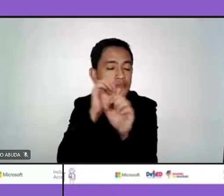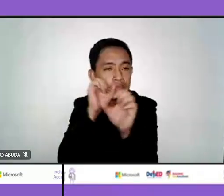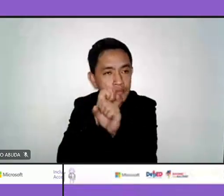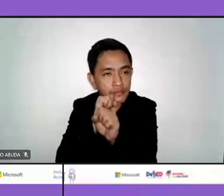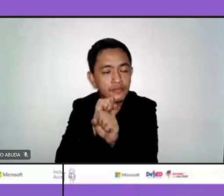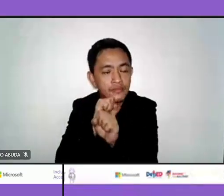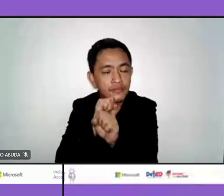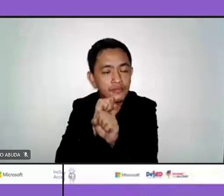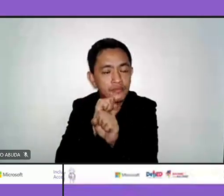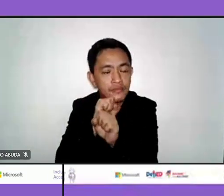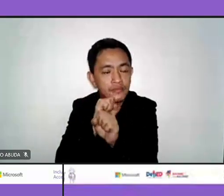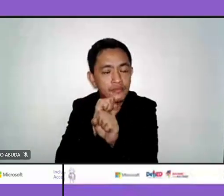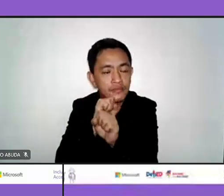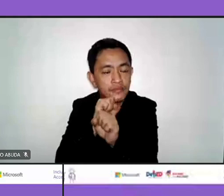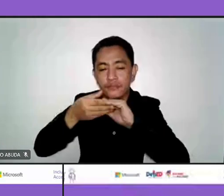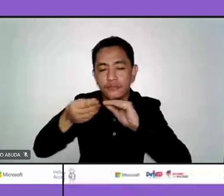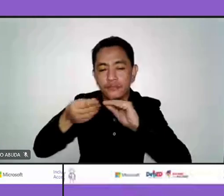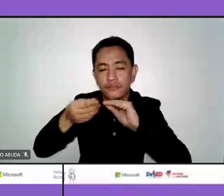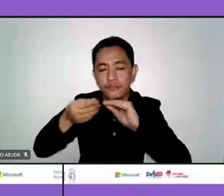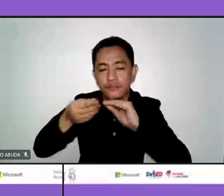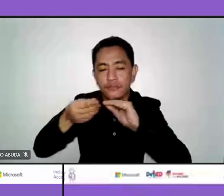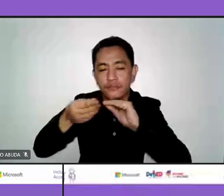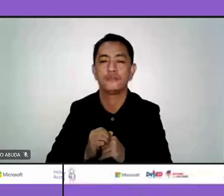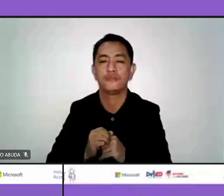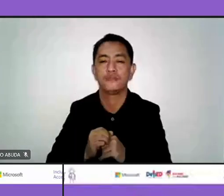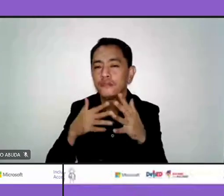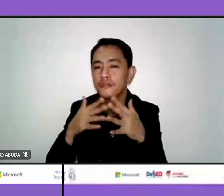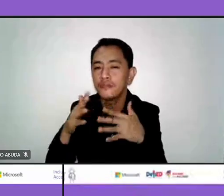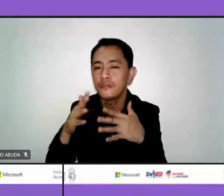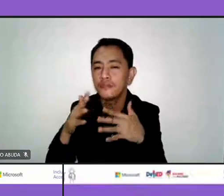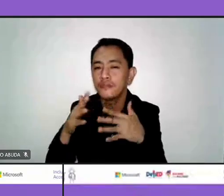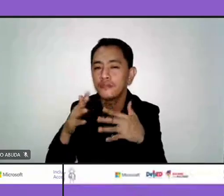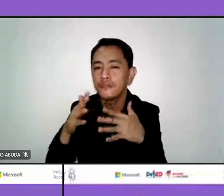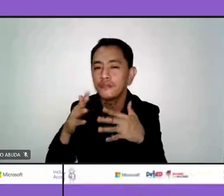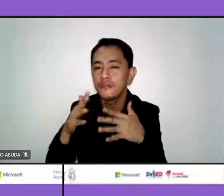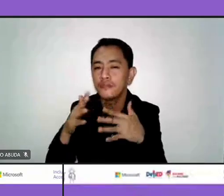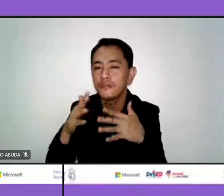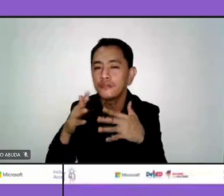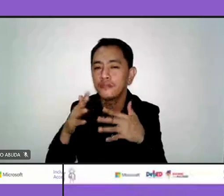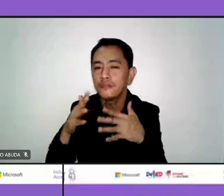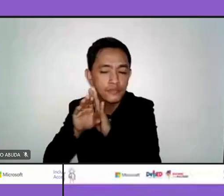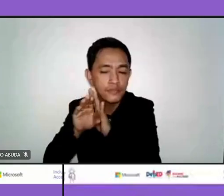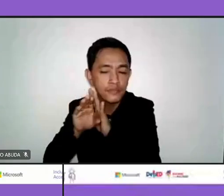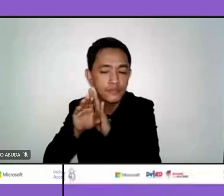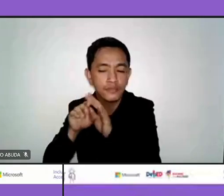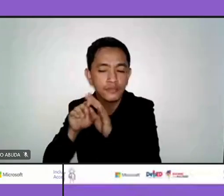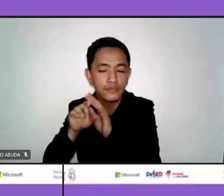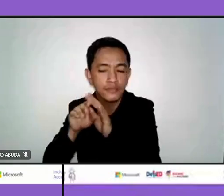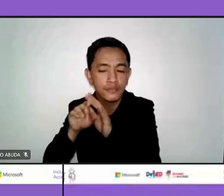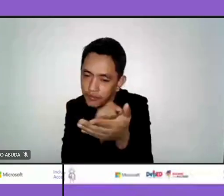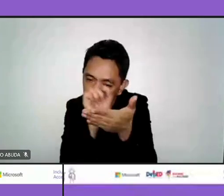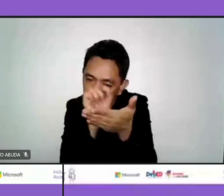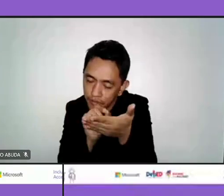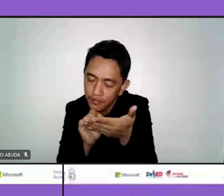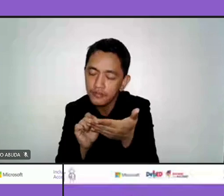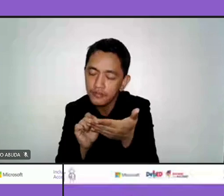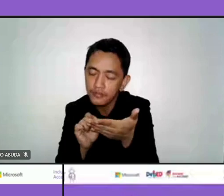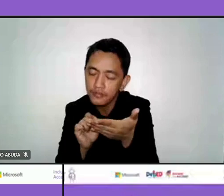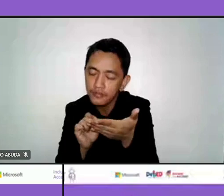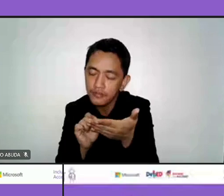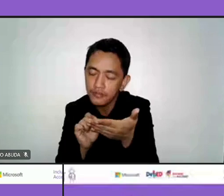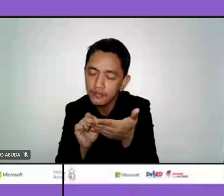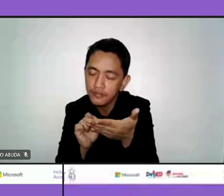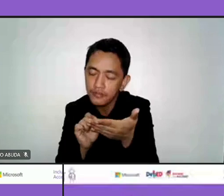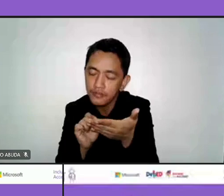their writing skills. So write letters, write summaries, write stories, di ba? Even